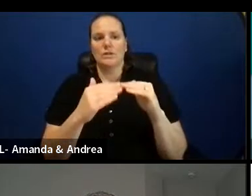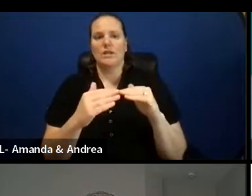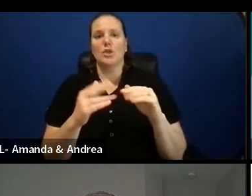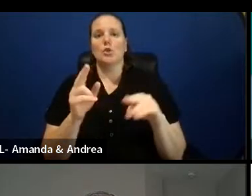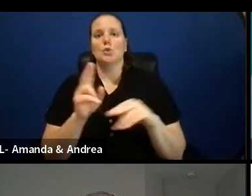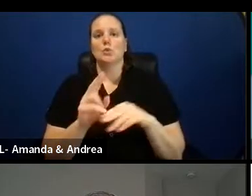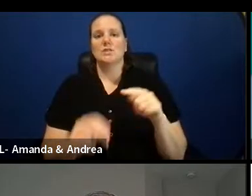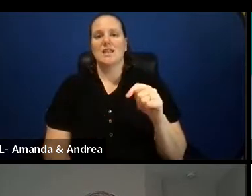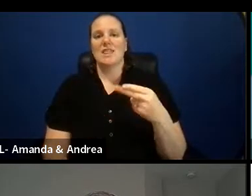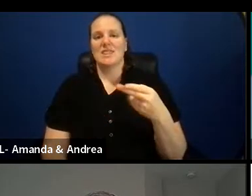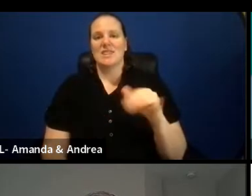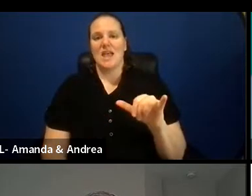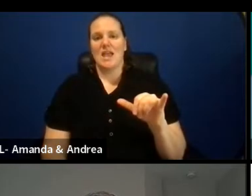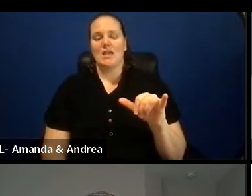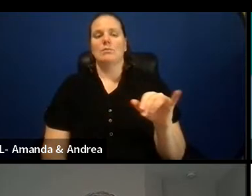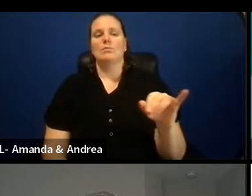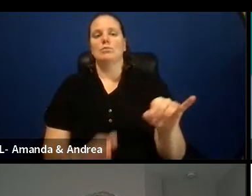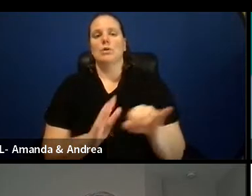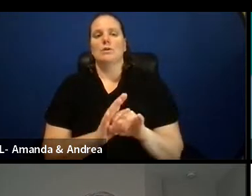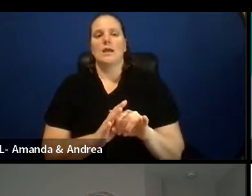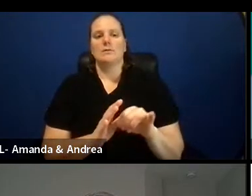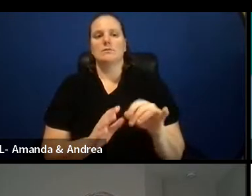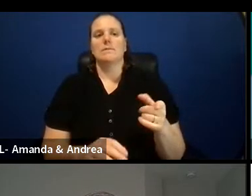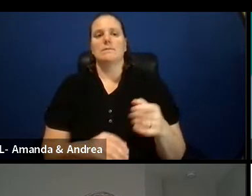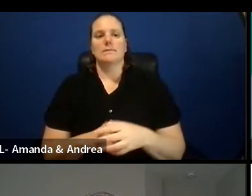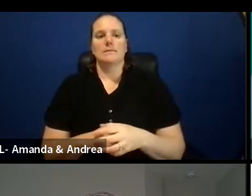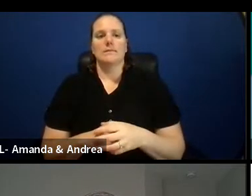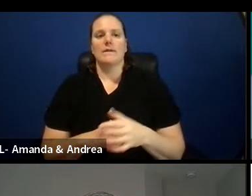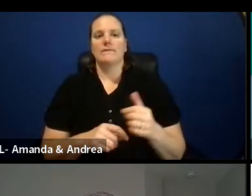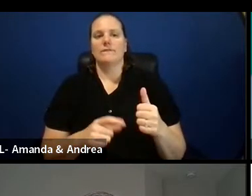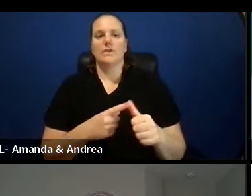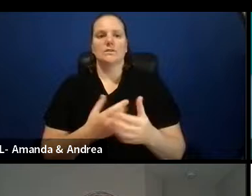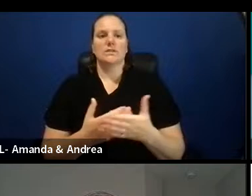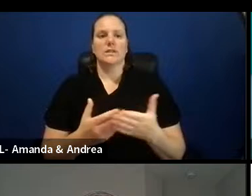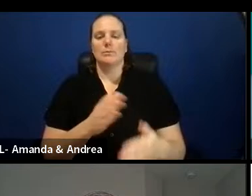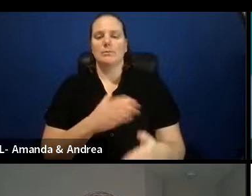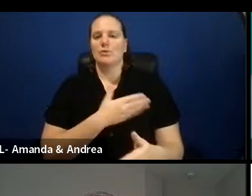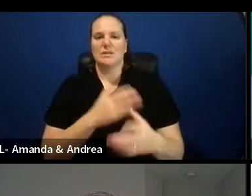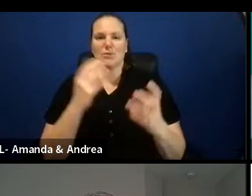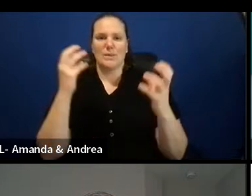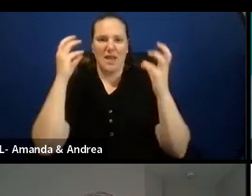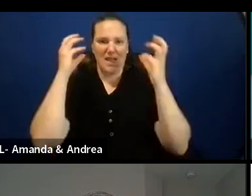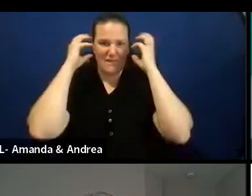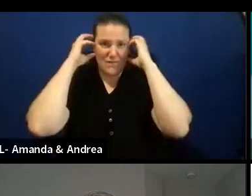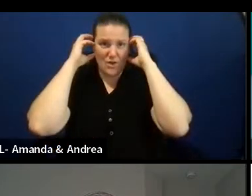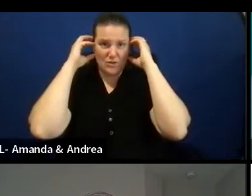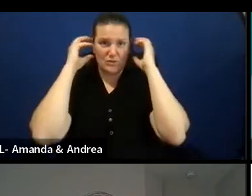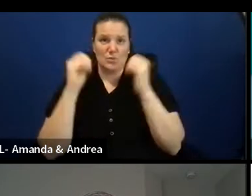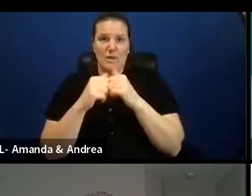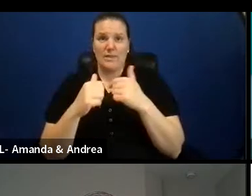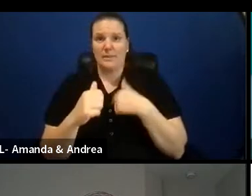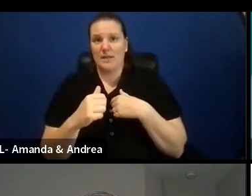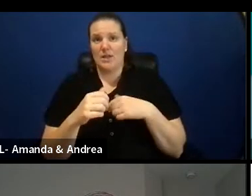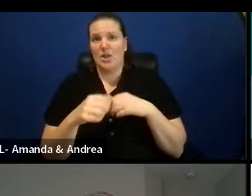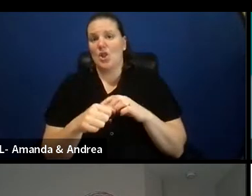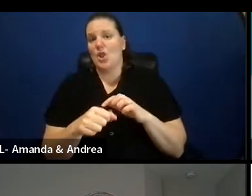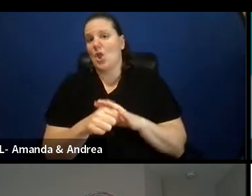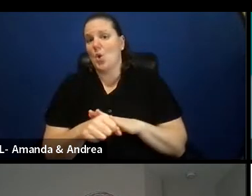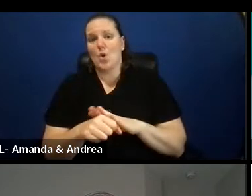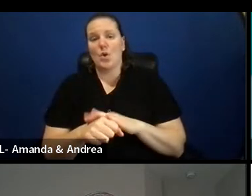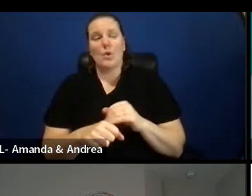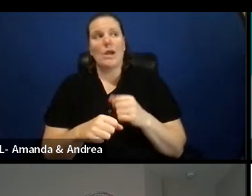pronouns. The first thing I pack, I'm an avid music fan, so I bring my headphones with me, locally or anywhere on a